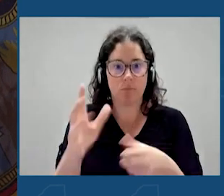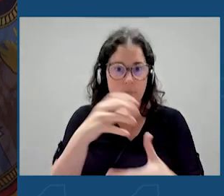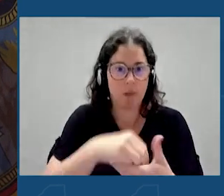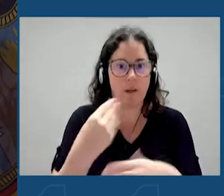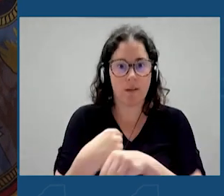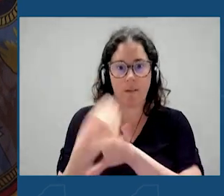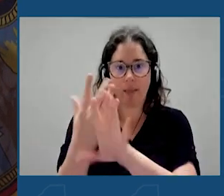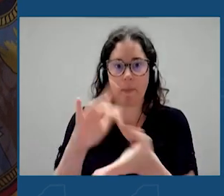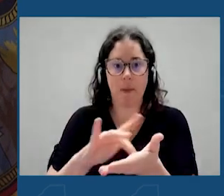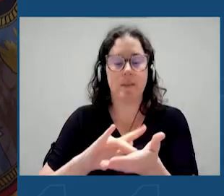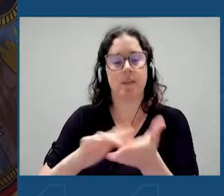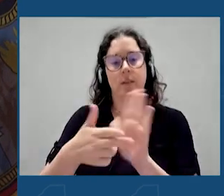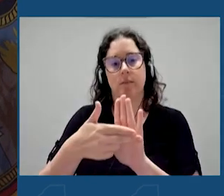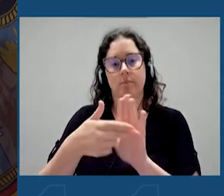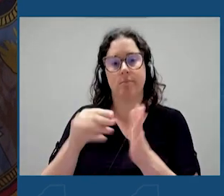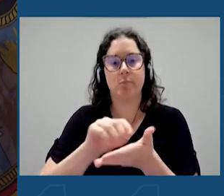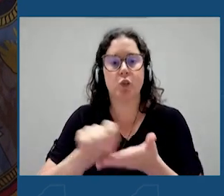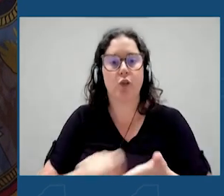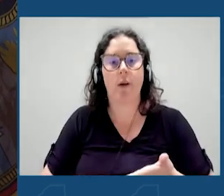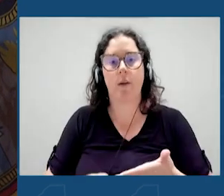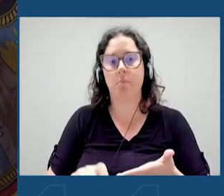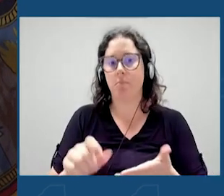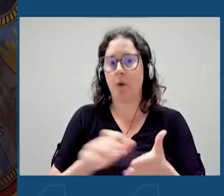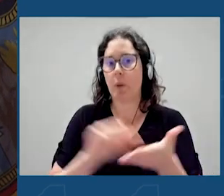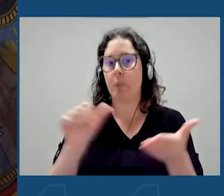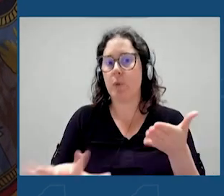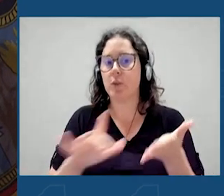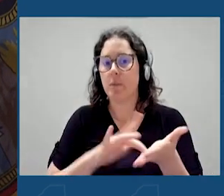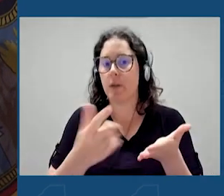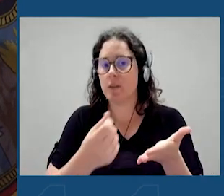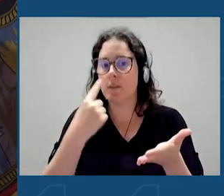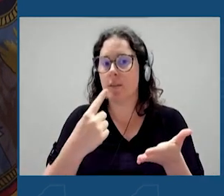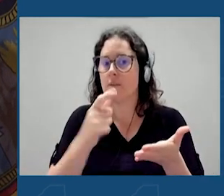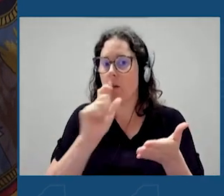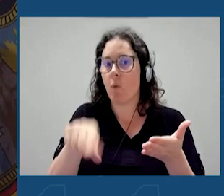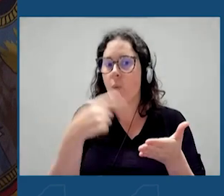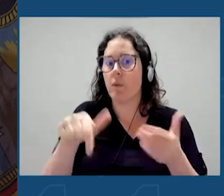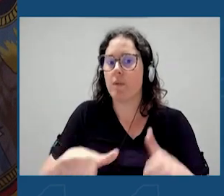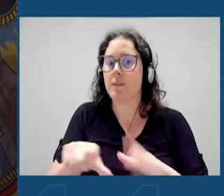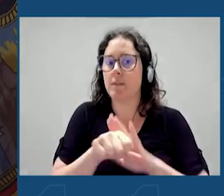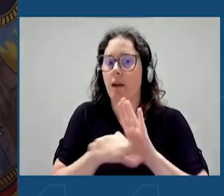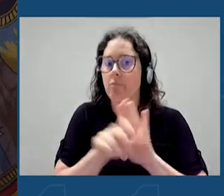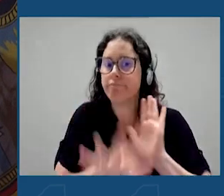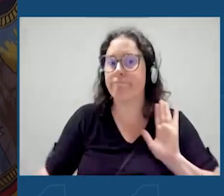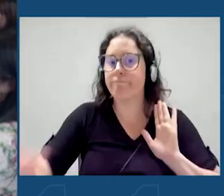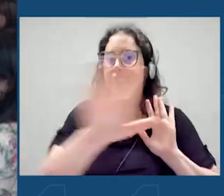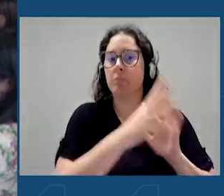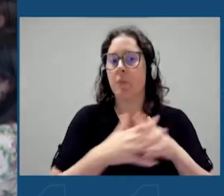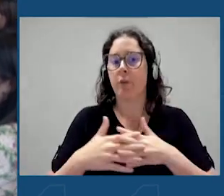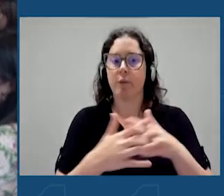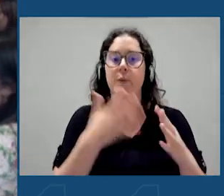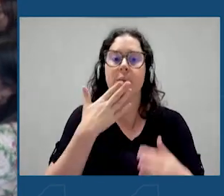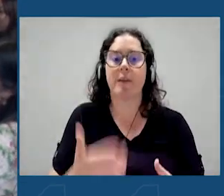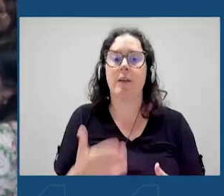and prescribe abortion medication to women outside of New York. So thank you to my legislative colleagues.